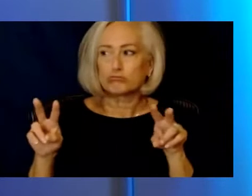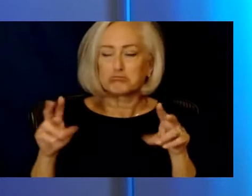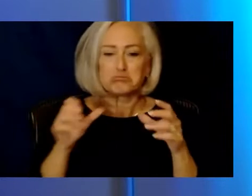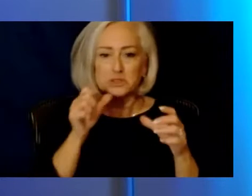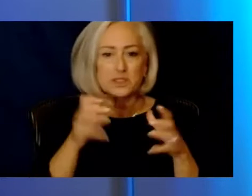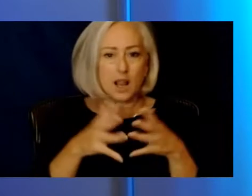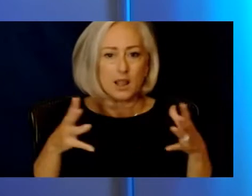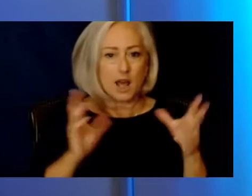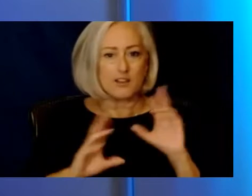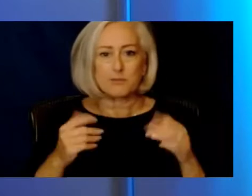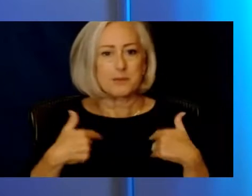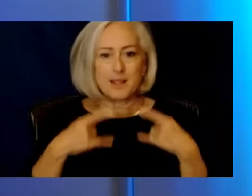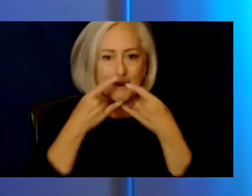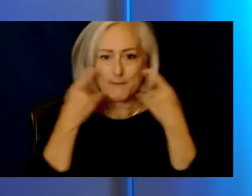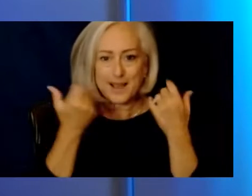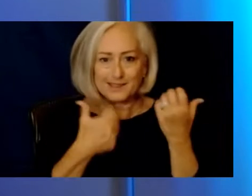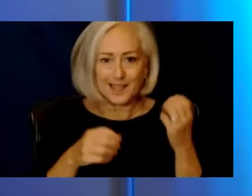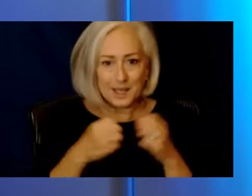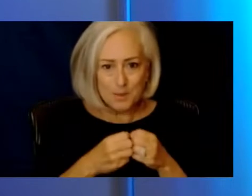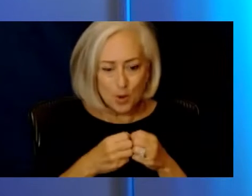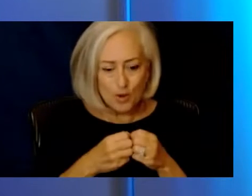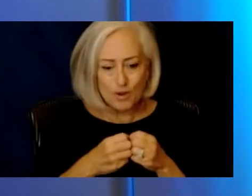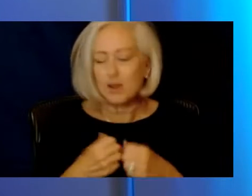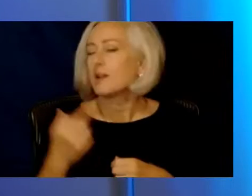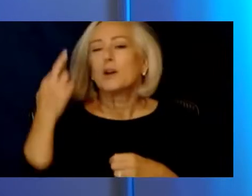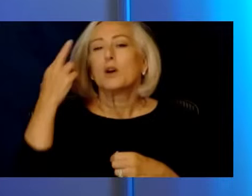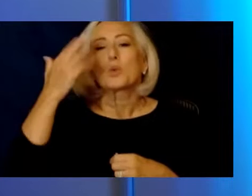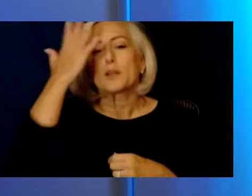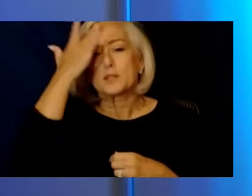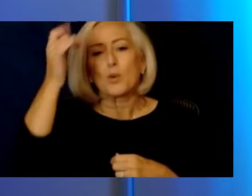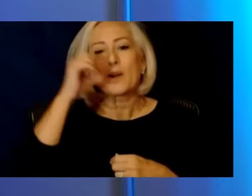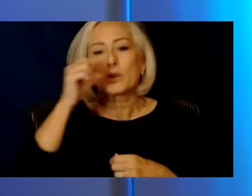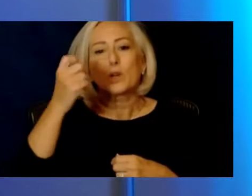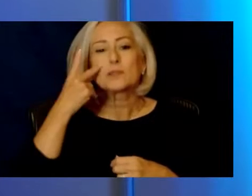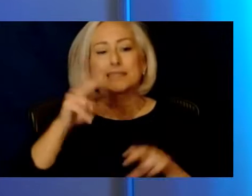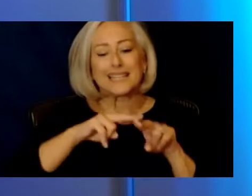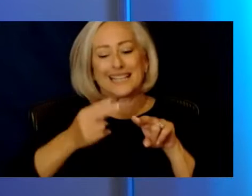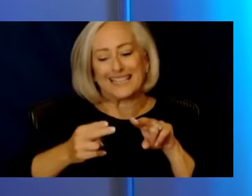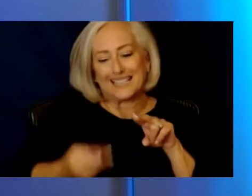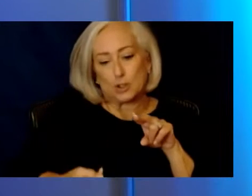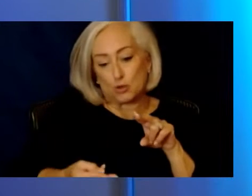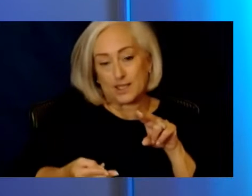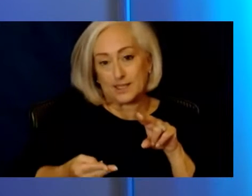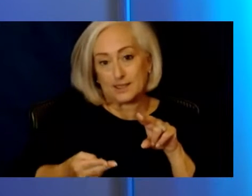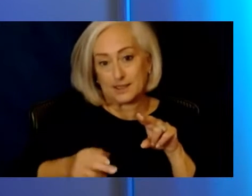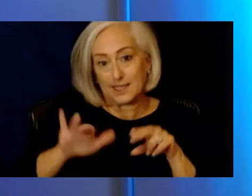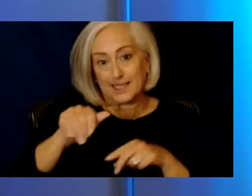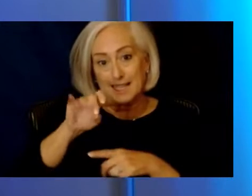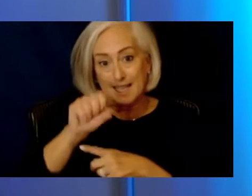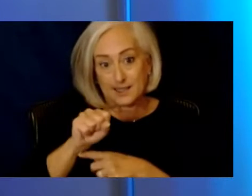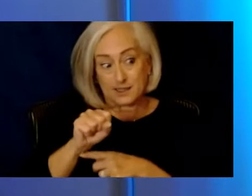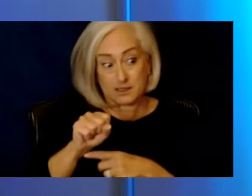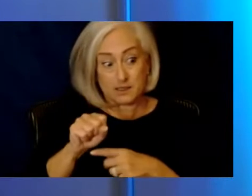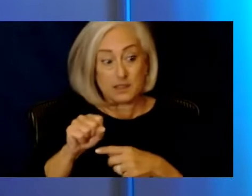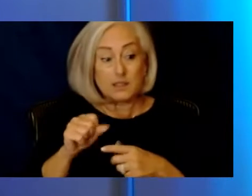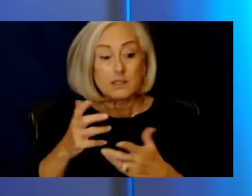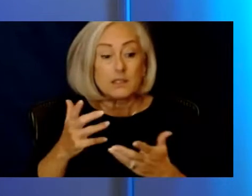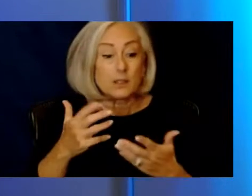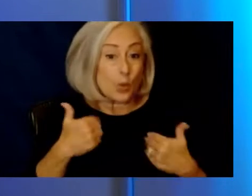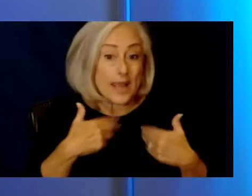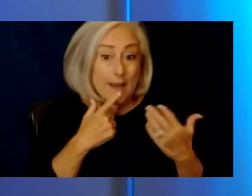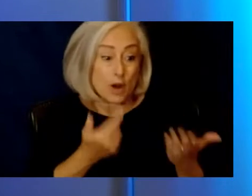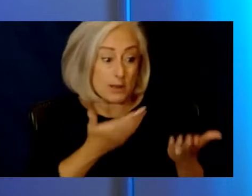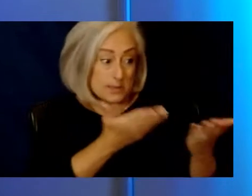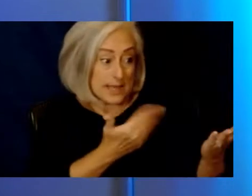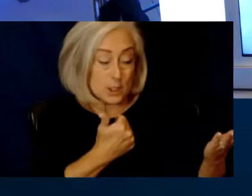think that the reason why we're not seeing our cases coming down is because we're not really, even though the recommendations are there, we're not following them as a population. Yeah, I